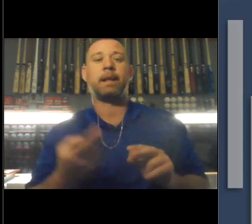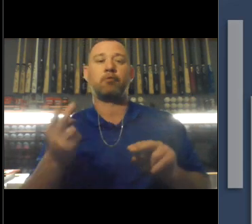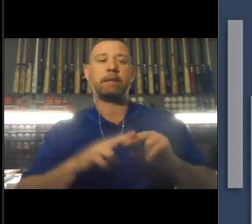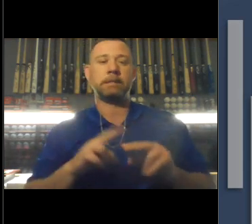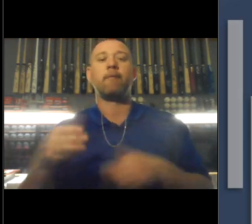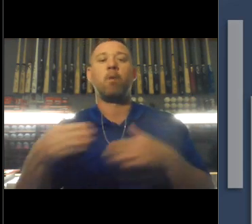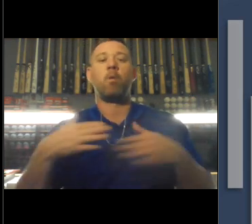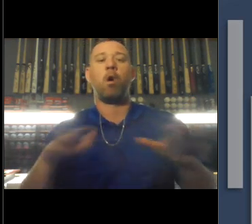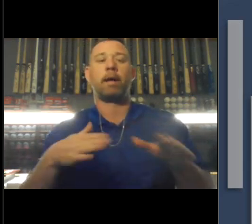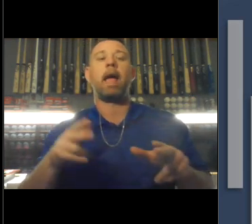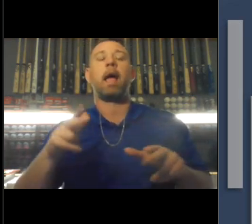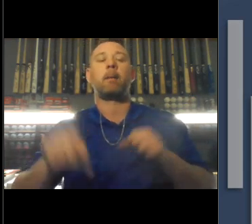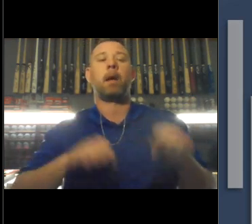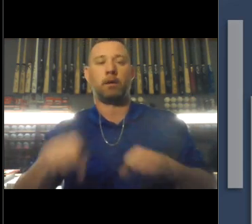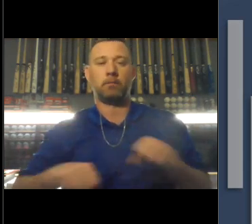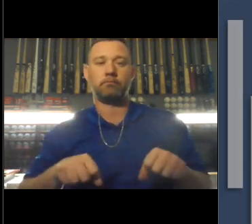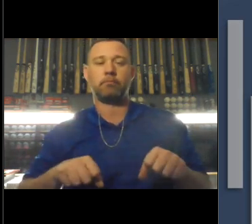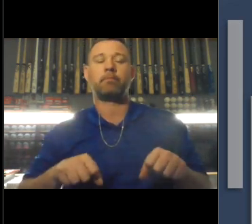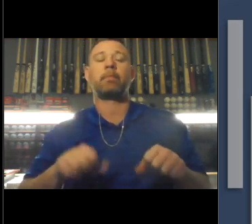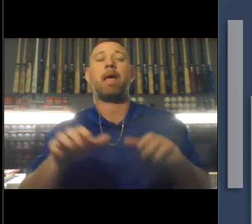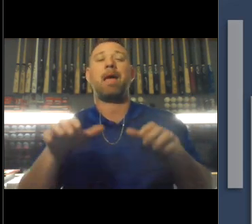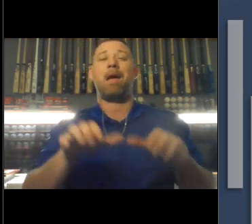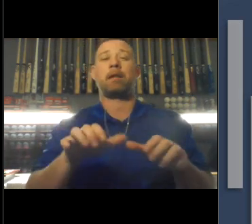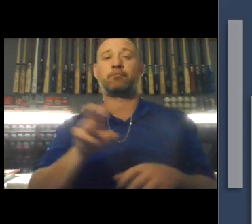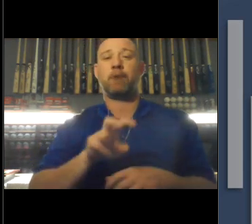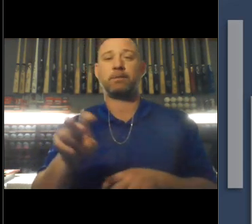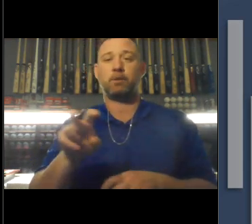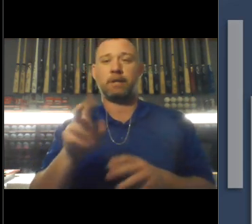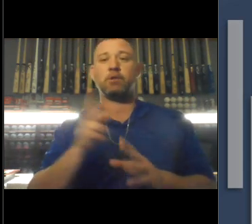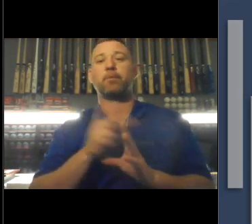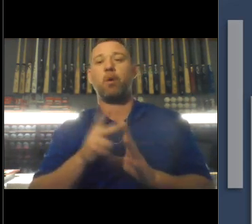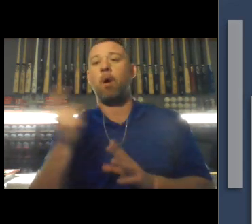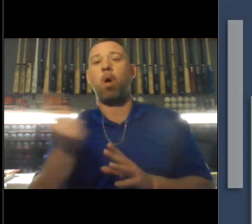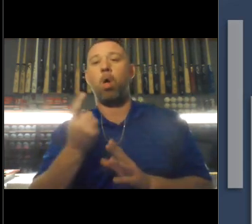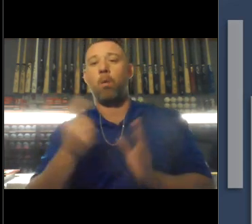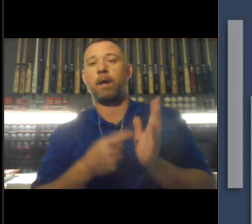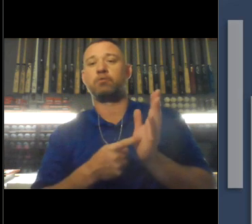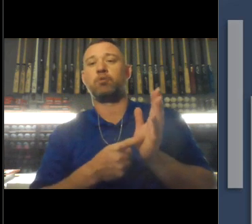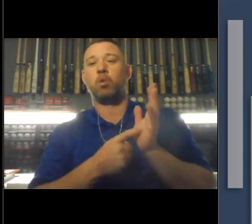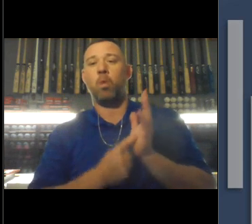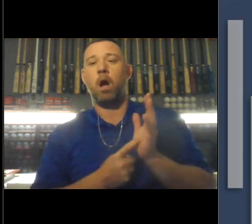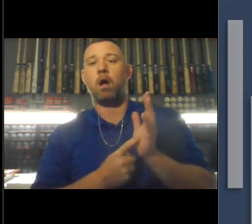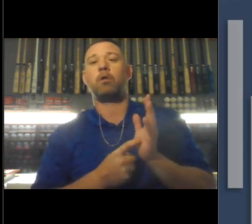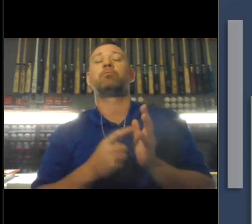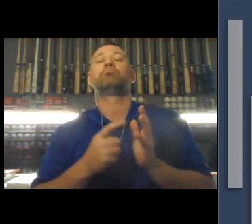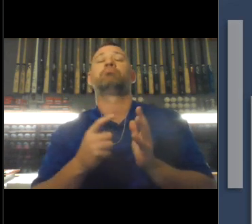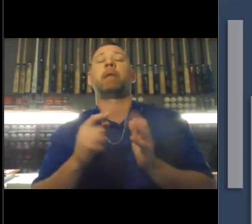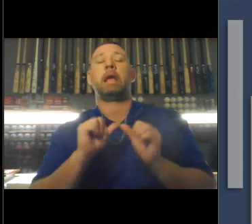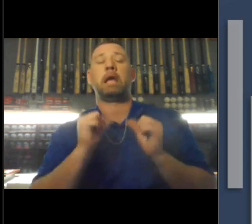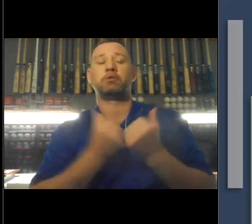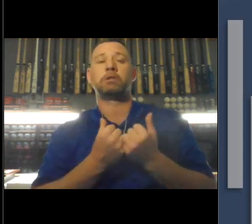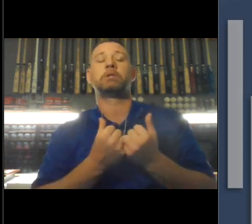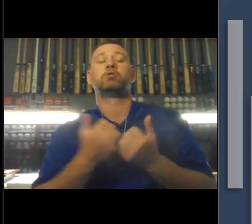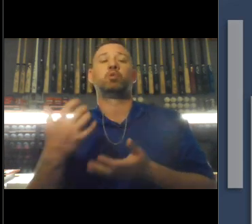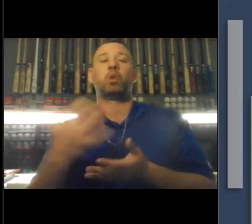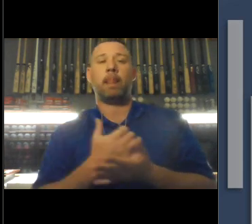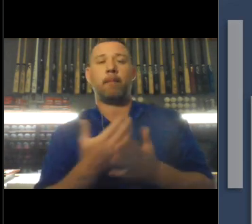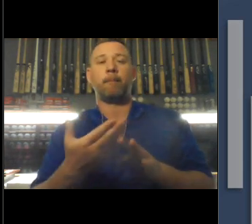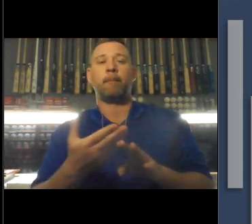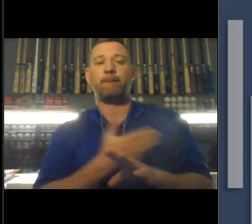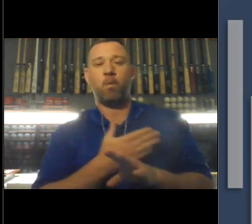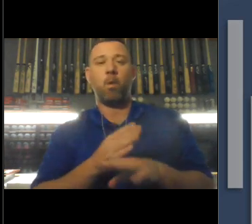biking. The Active Transportation Program has always required implementing agencies to collect before and after